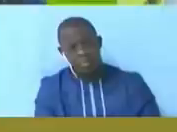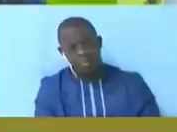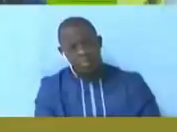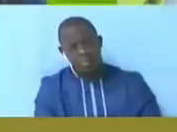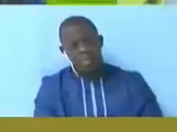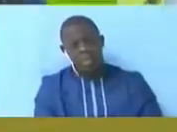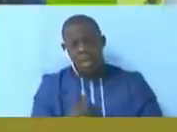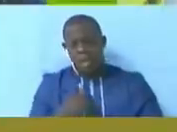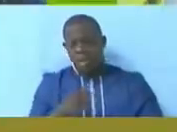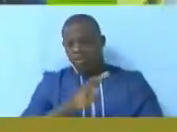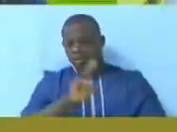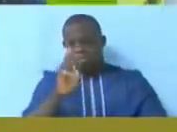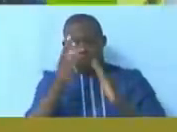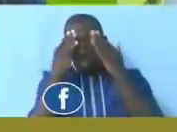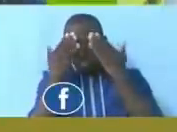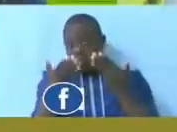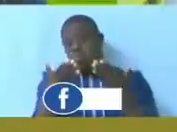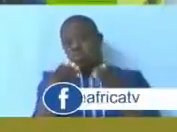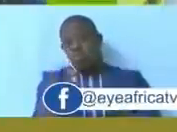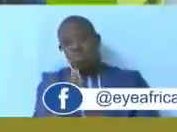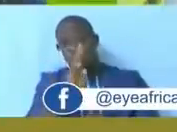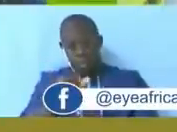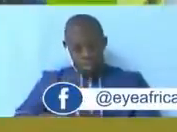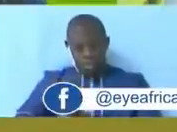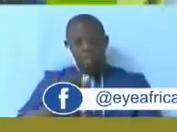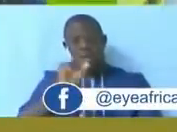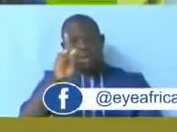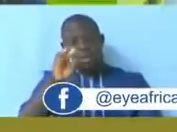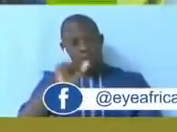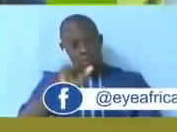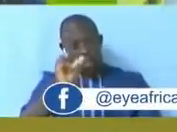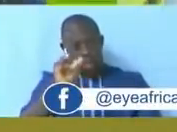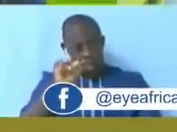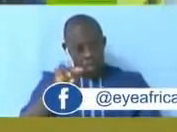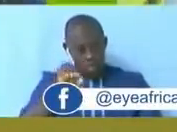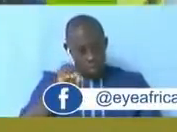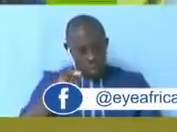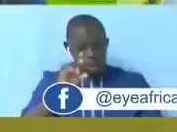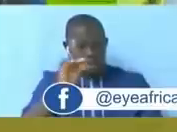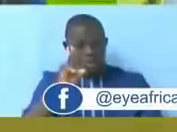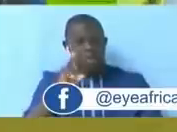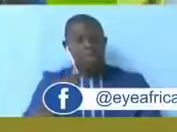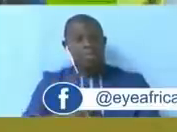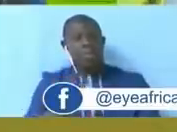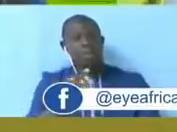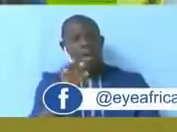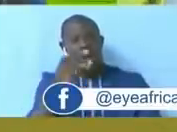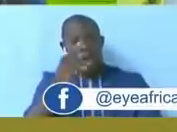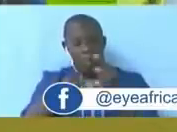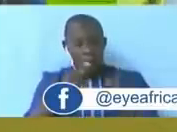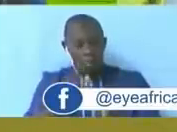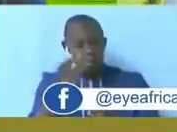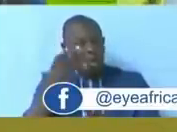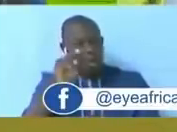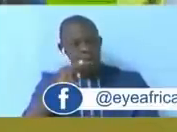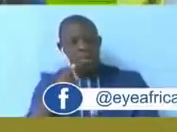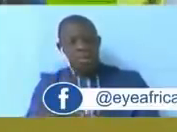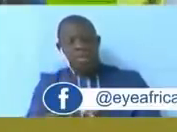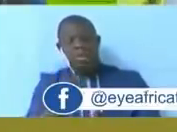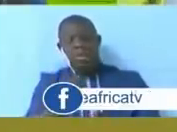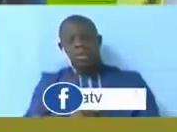position they were. But as a matter of fact, when this issue arose,